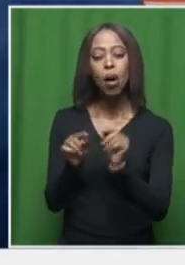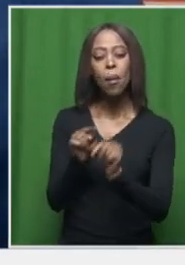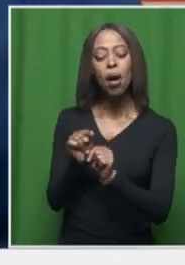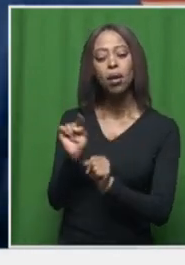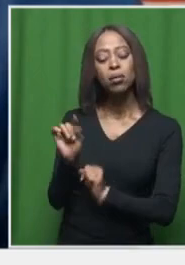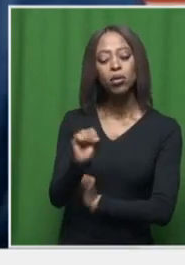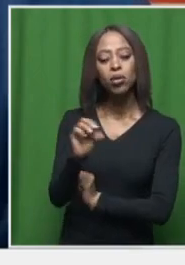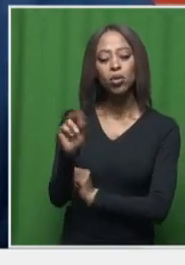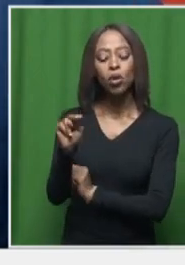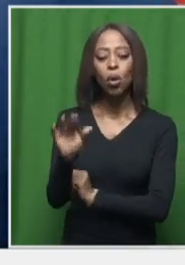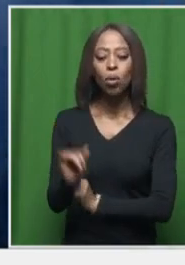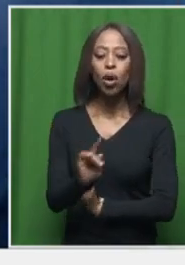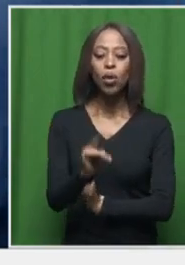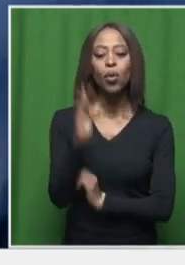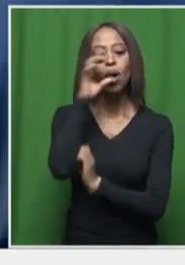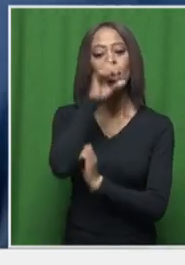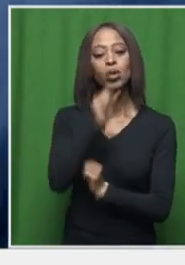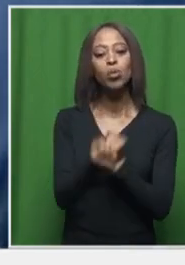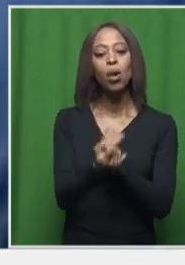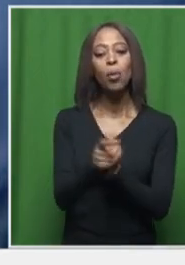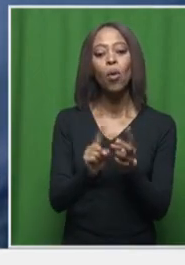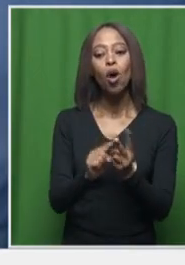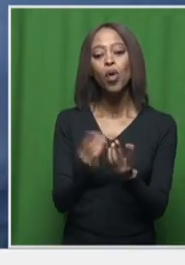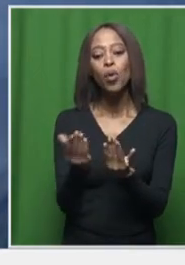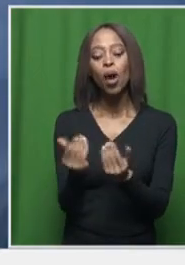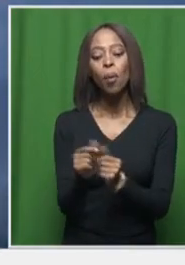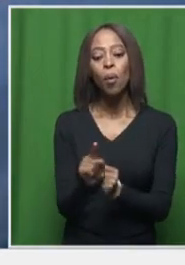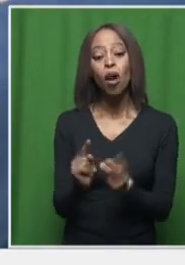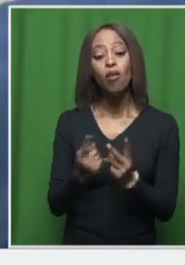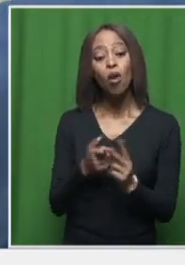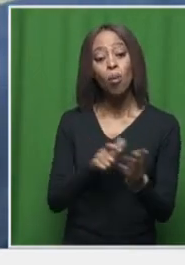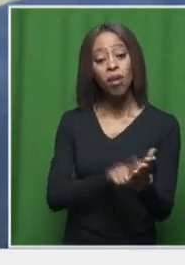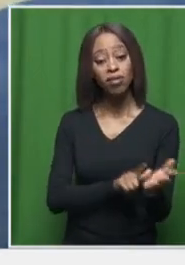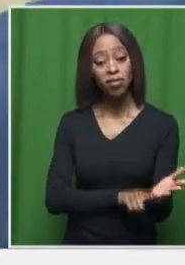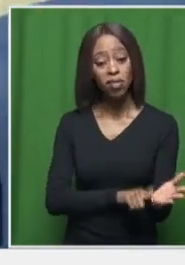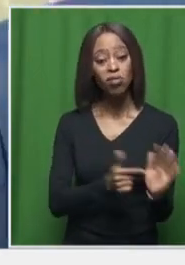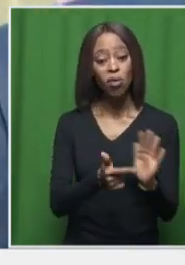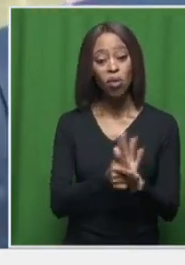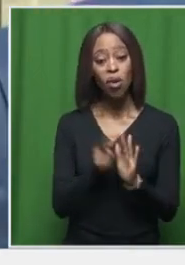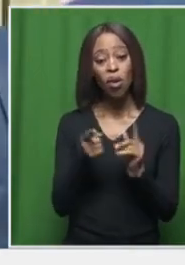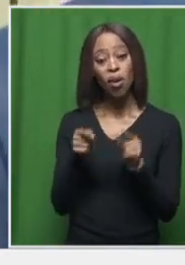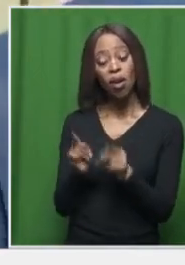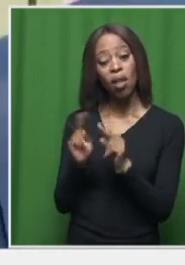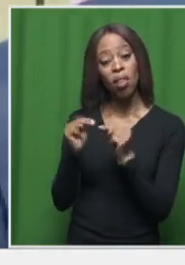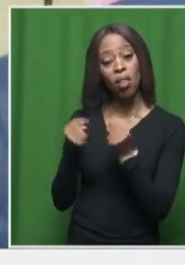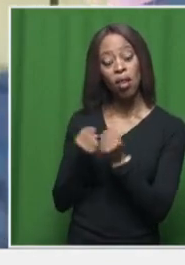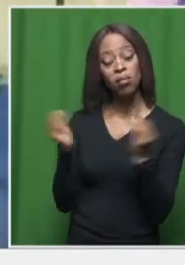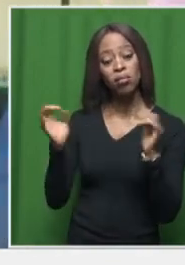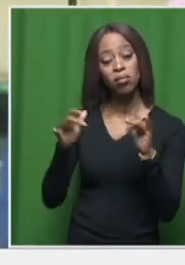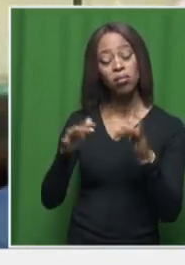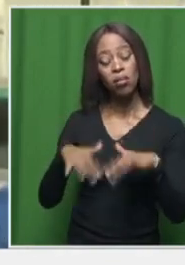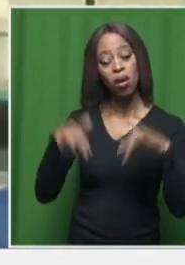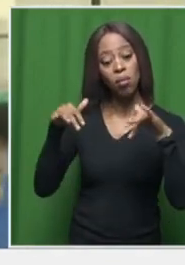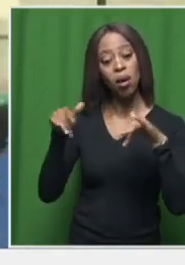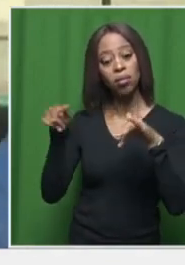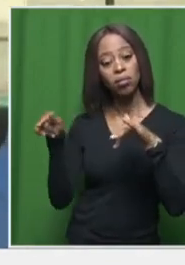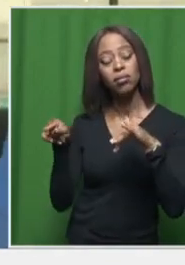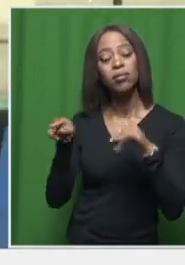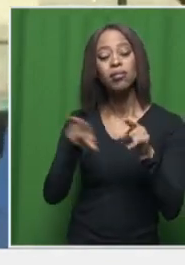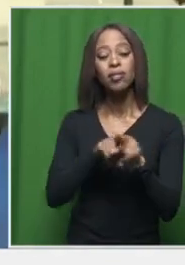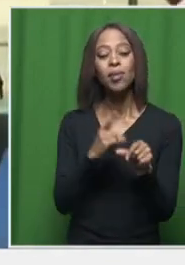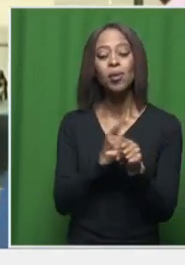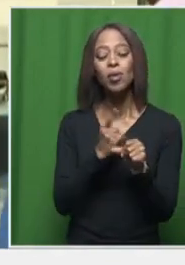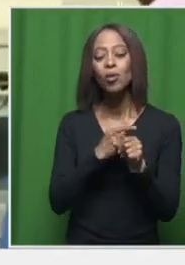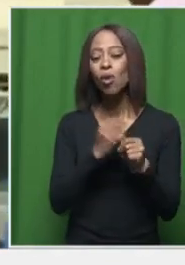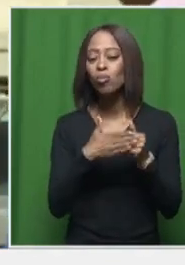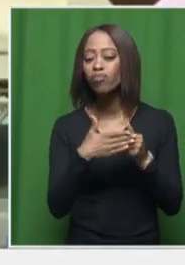Nation address. What are you anticipating, particularly from a legislative framework in this National Assembly, well now City Hall, and also going